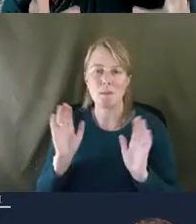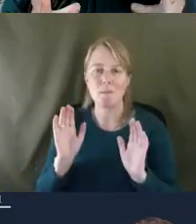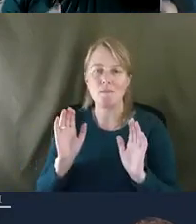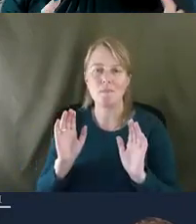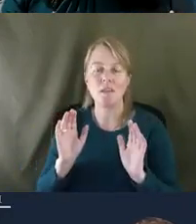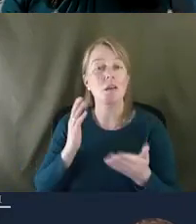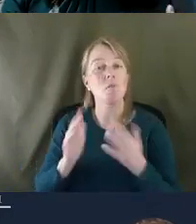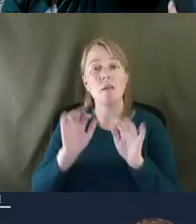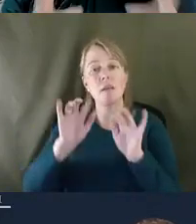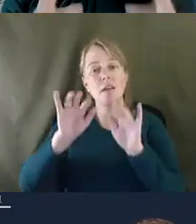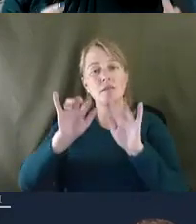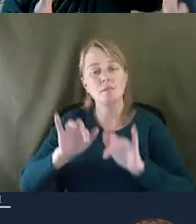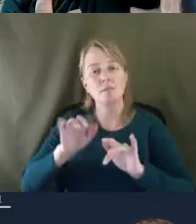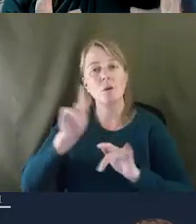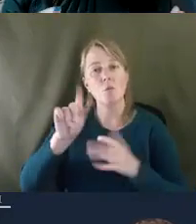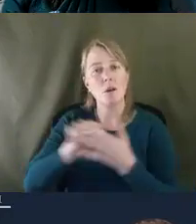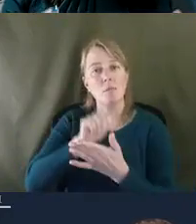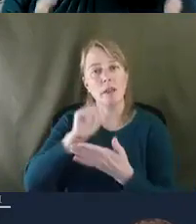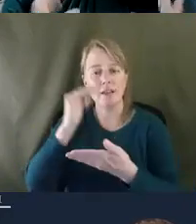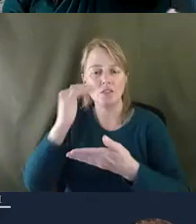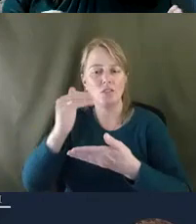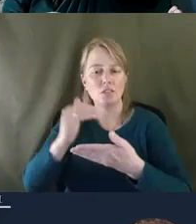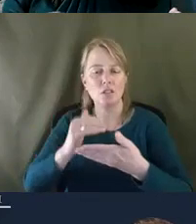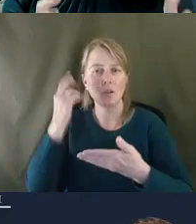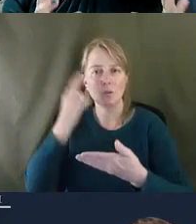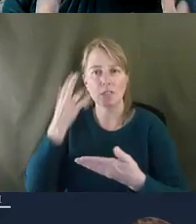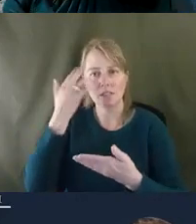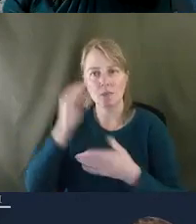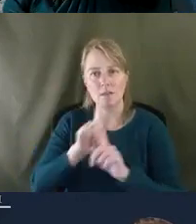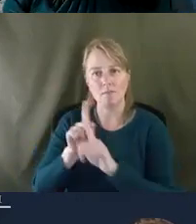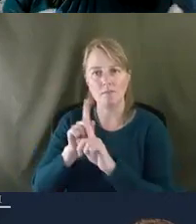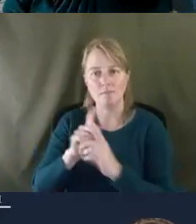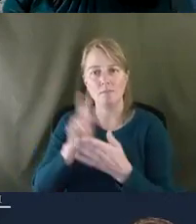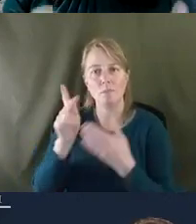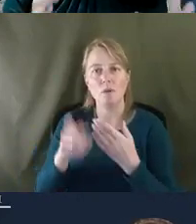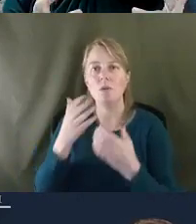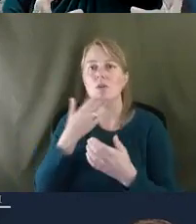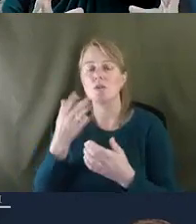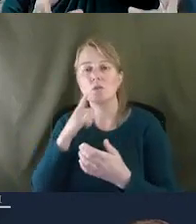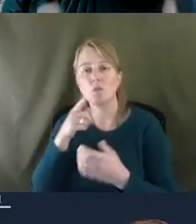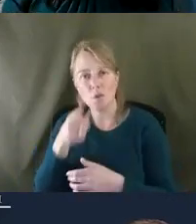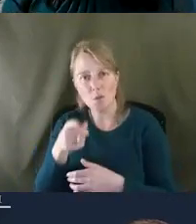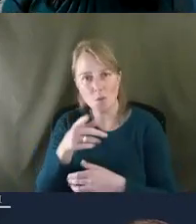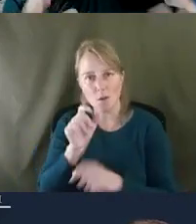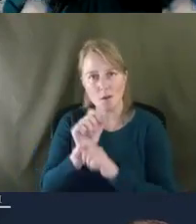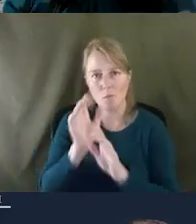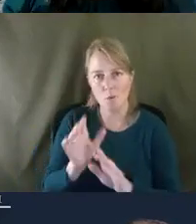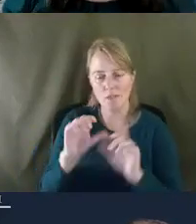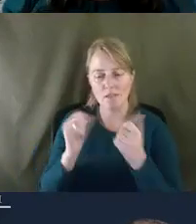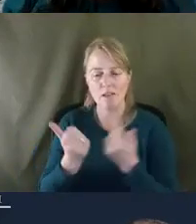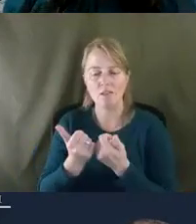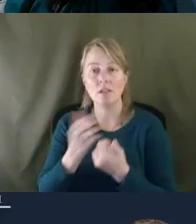together a really great one-pager of all amazing reasons why a mentorship program would be good for you, your employees, the agency, and